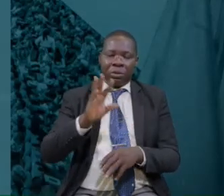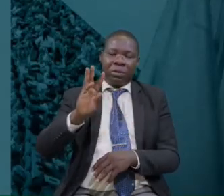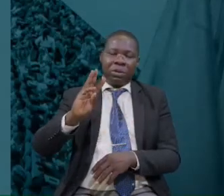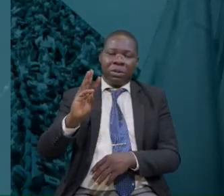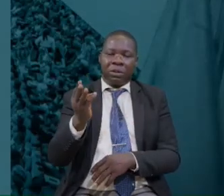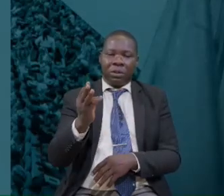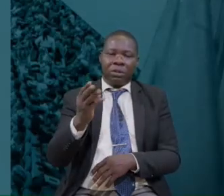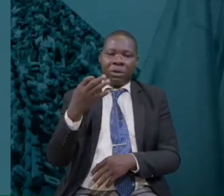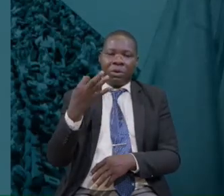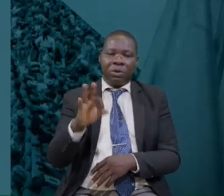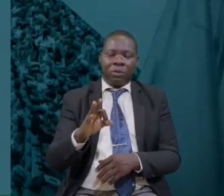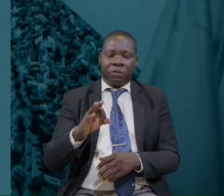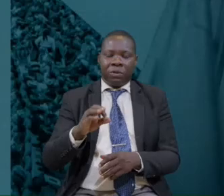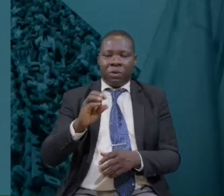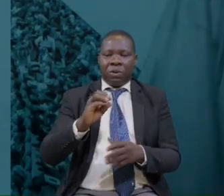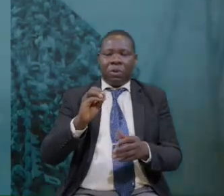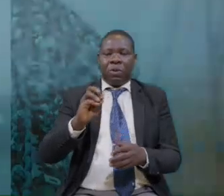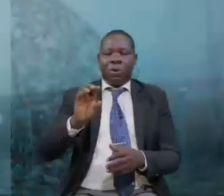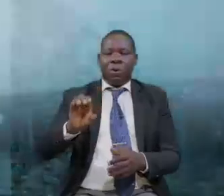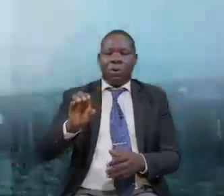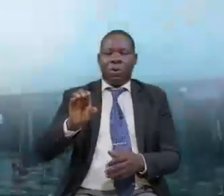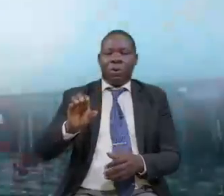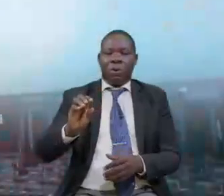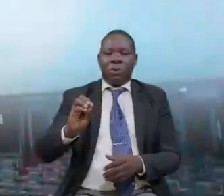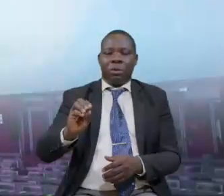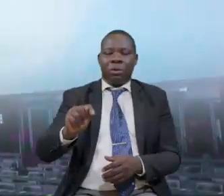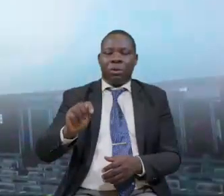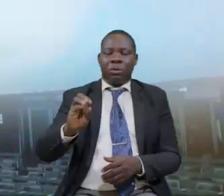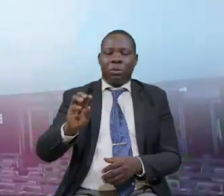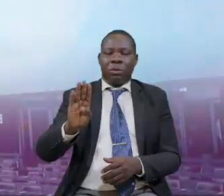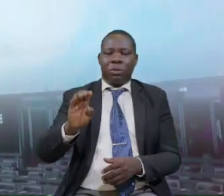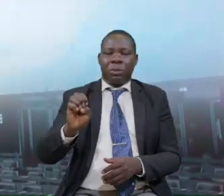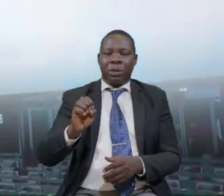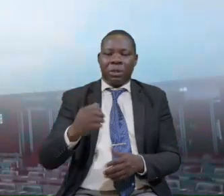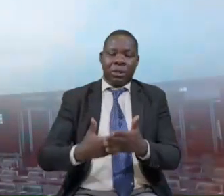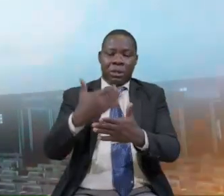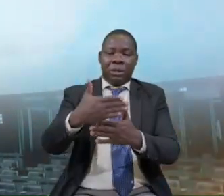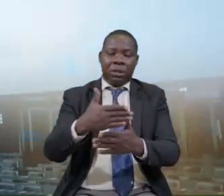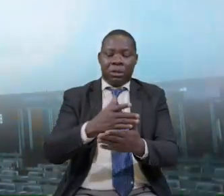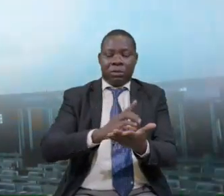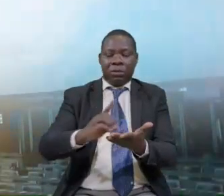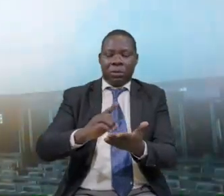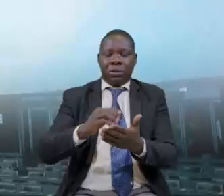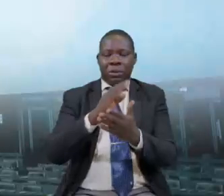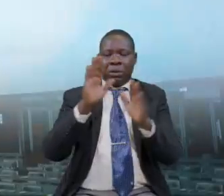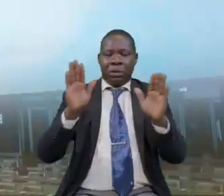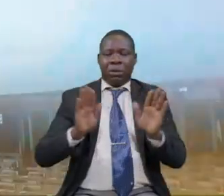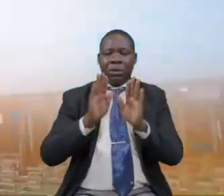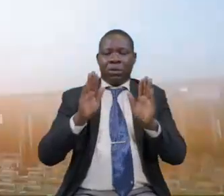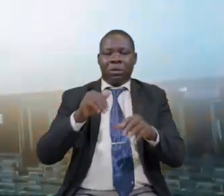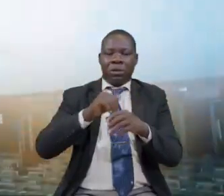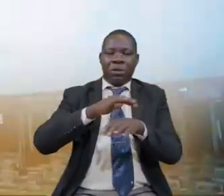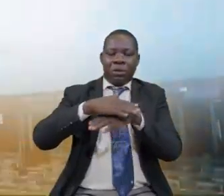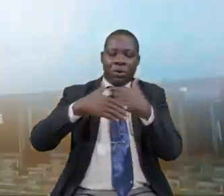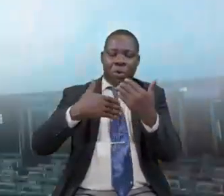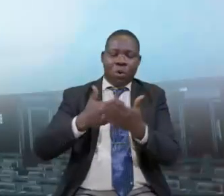October. That is this coming Sunday. In all of our churches